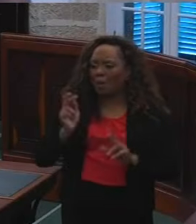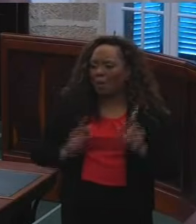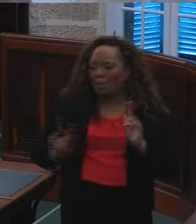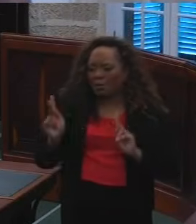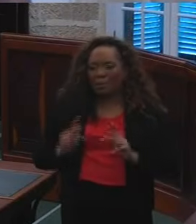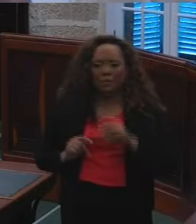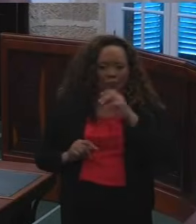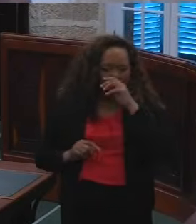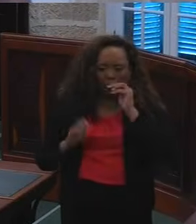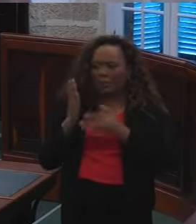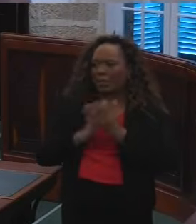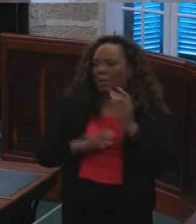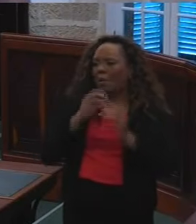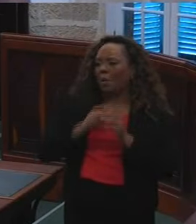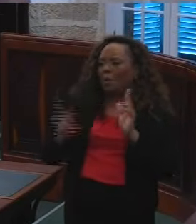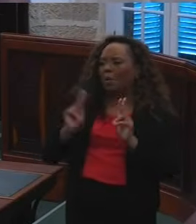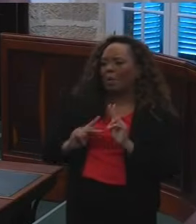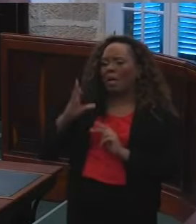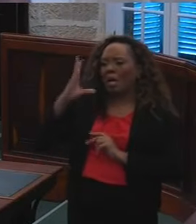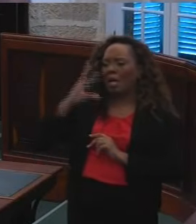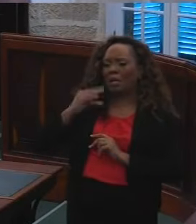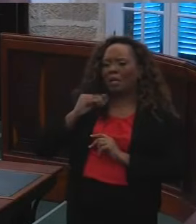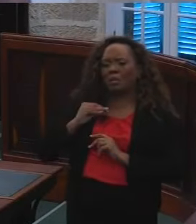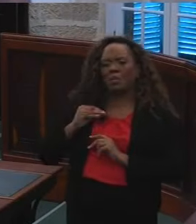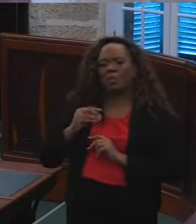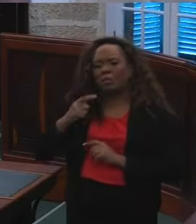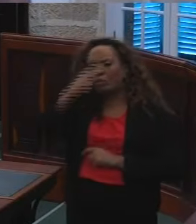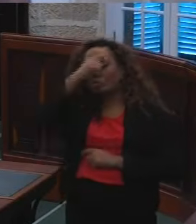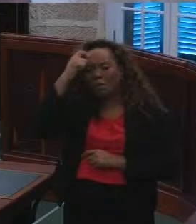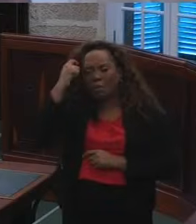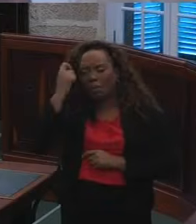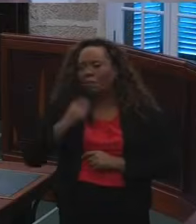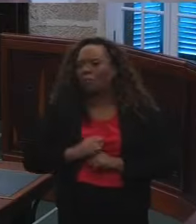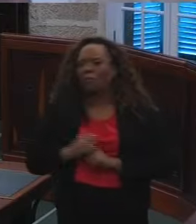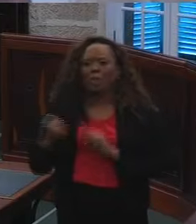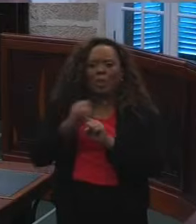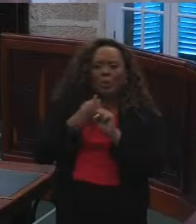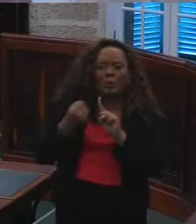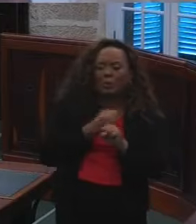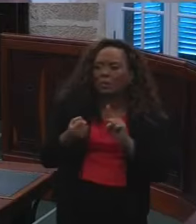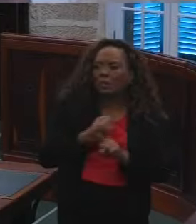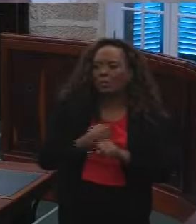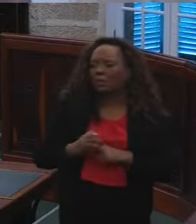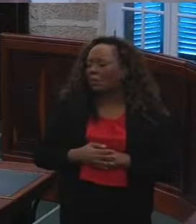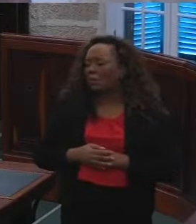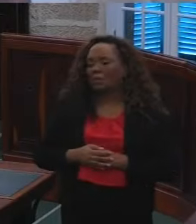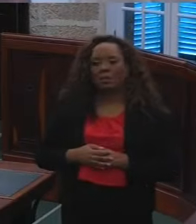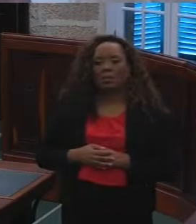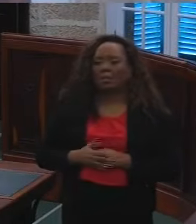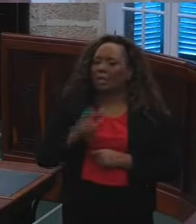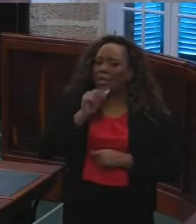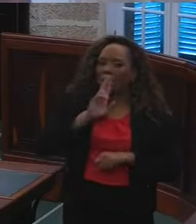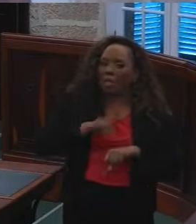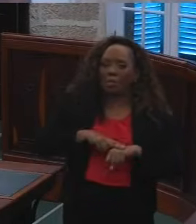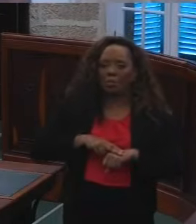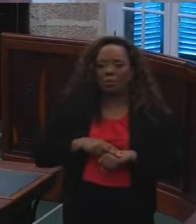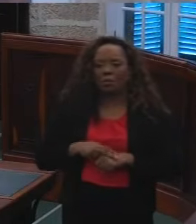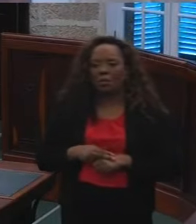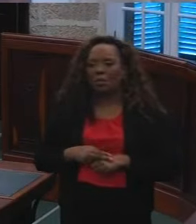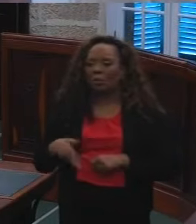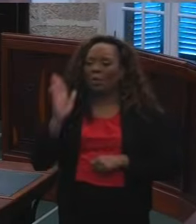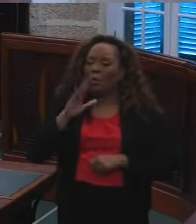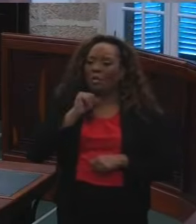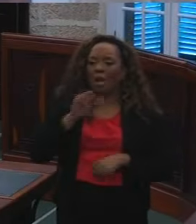traumatized, abused, for whatever reason. Because this must not be the norm in this country that we live in, that we